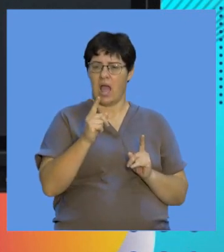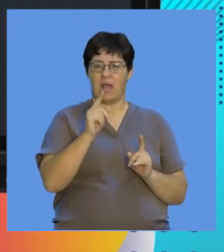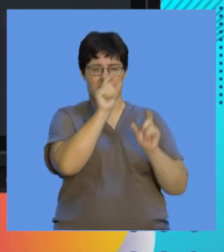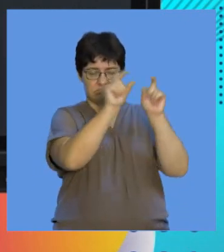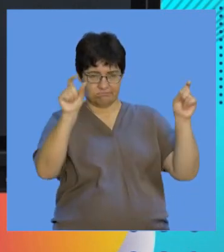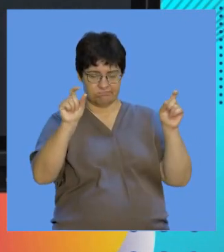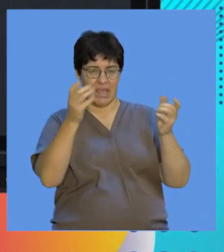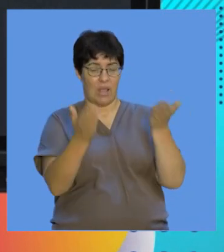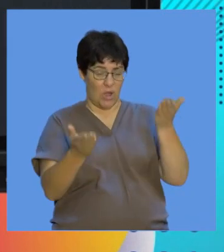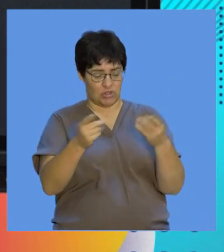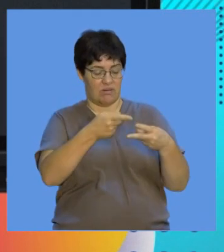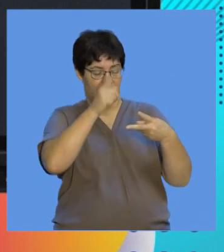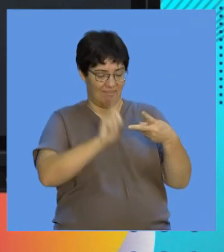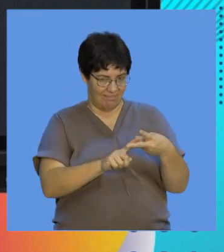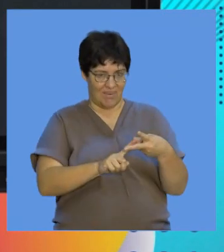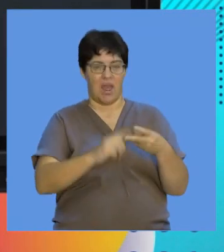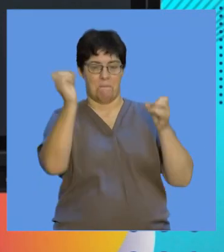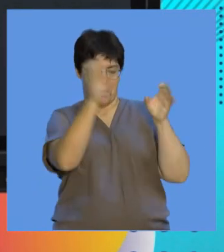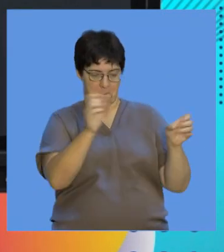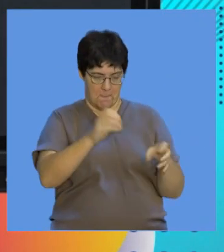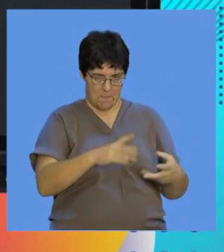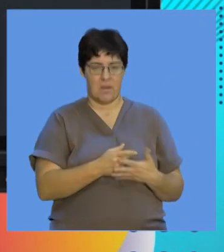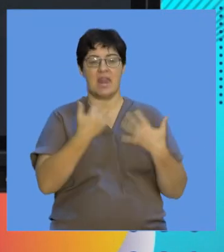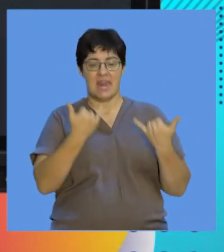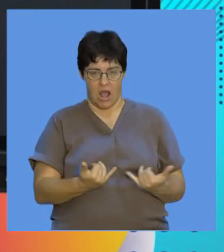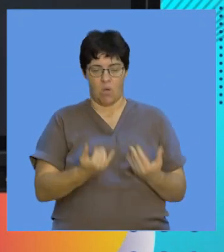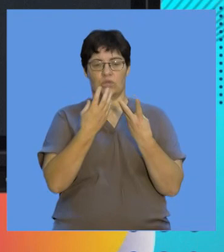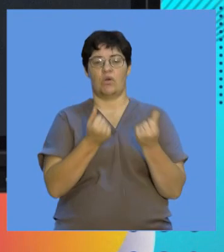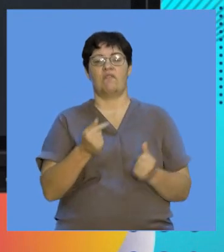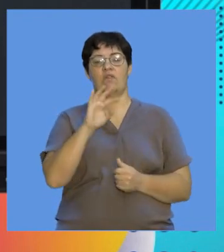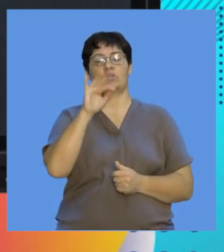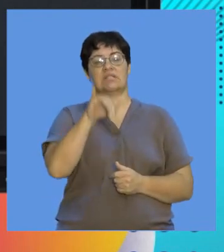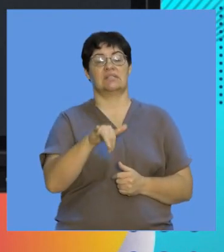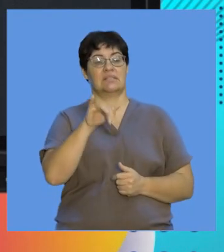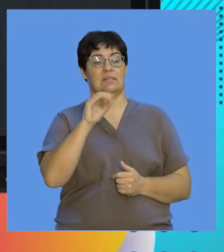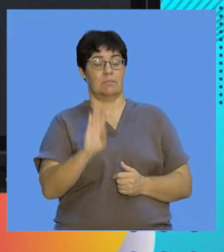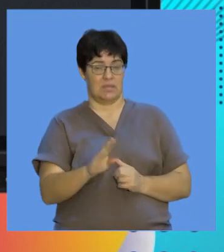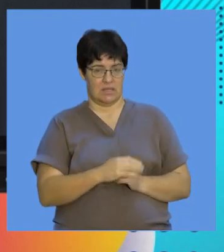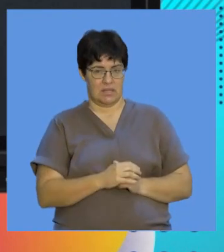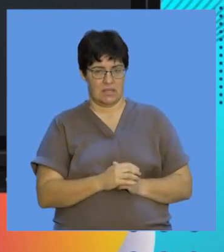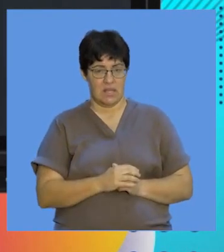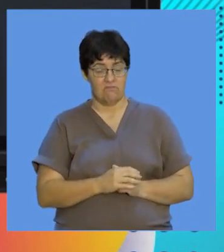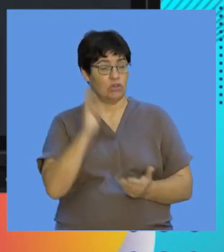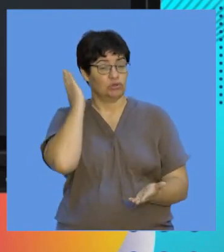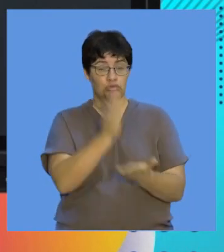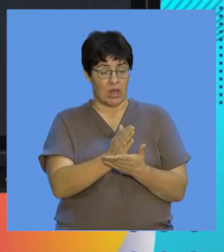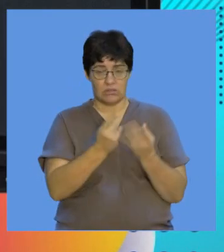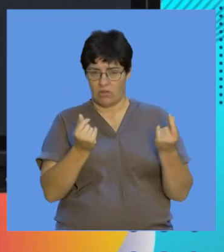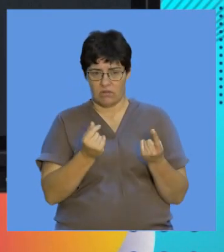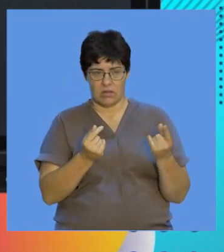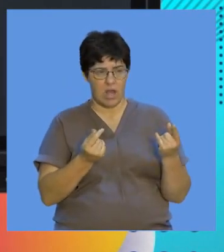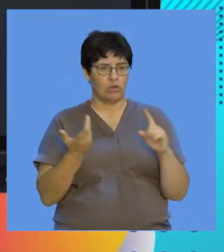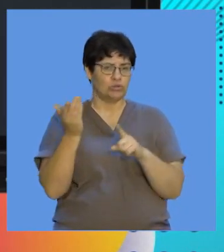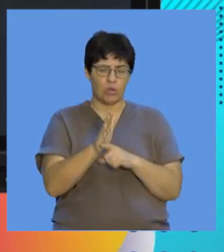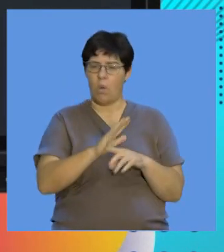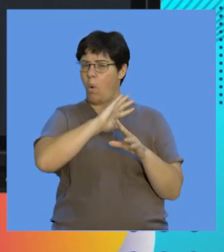side. Now we need to solve for B. For the velocity of B. If you can solve straight away and not show all the